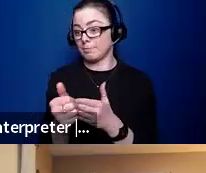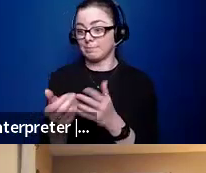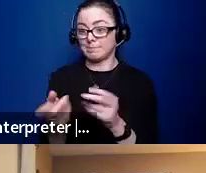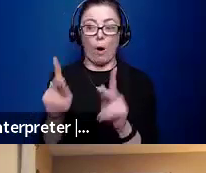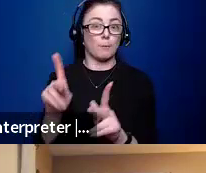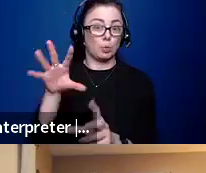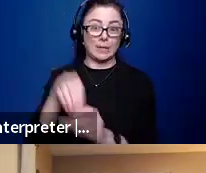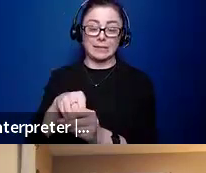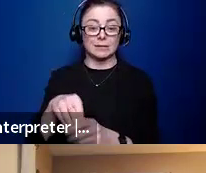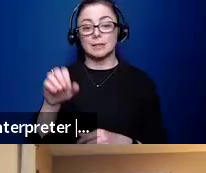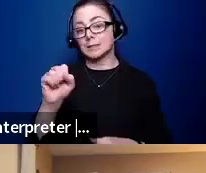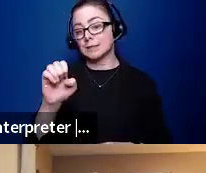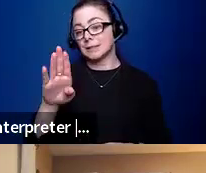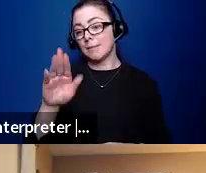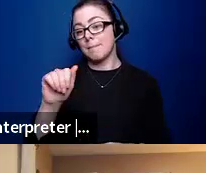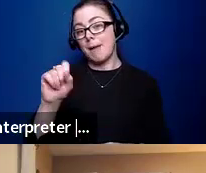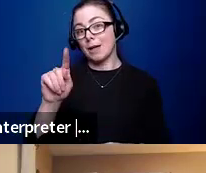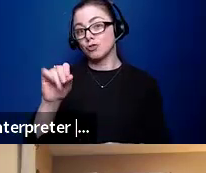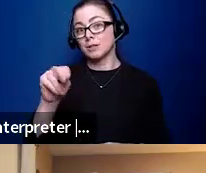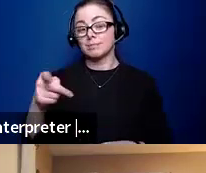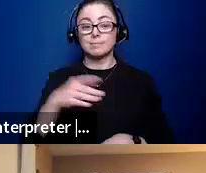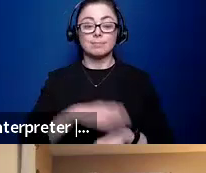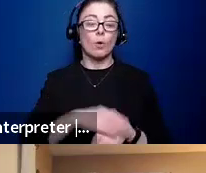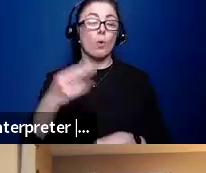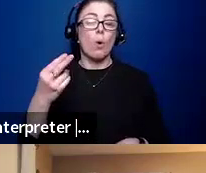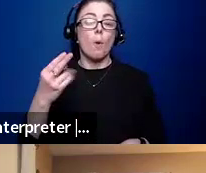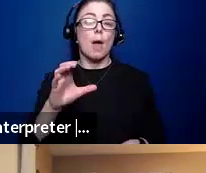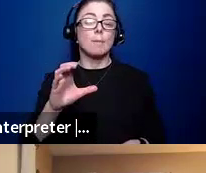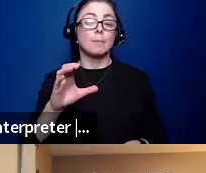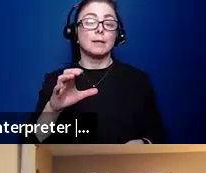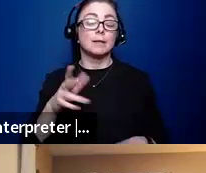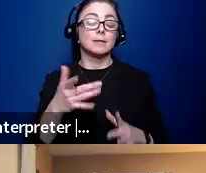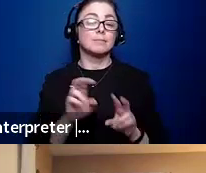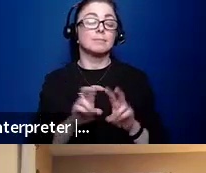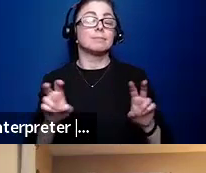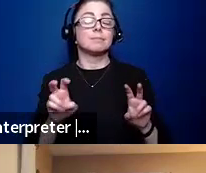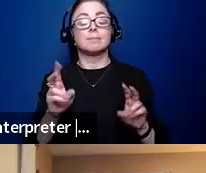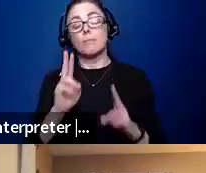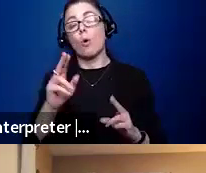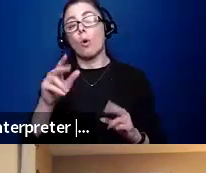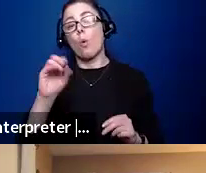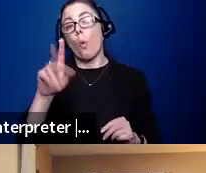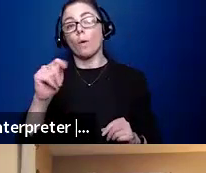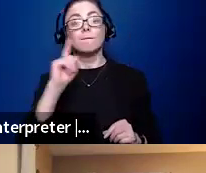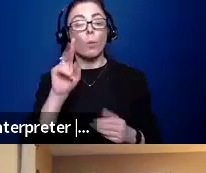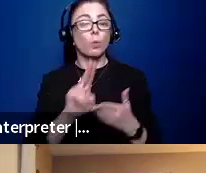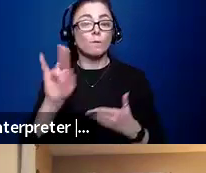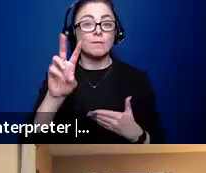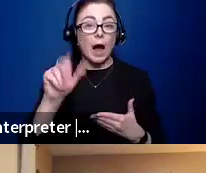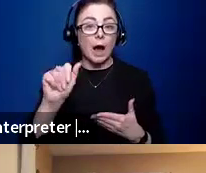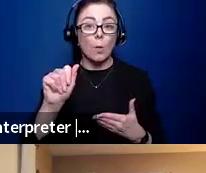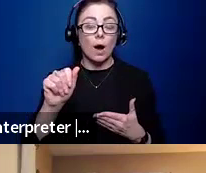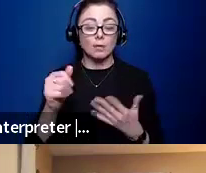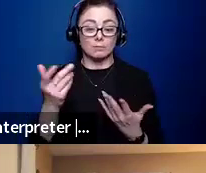opportunities, and Sebastian was on the homecoming court for University of Iowa this year. And they learned